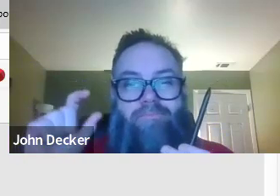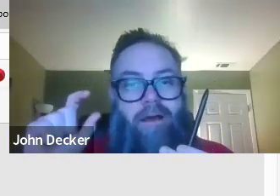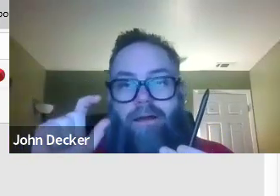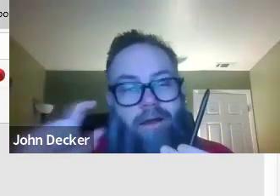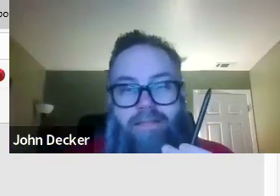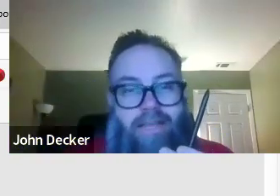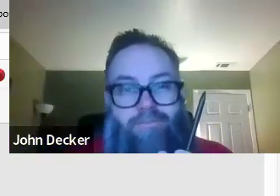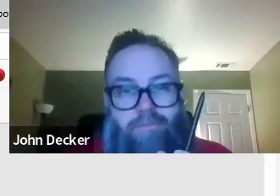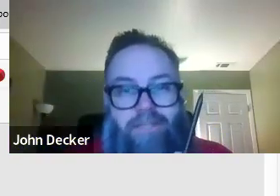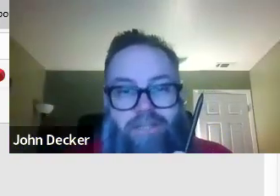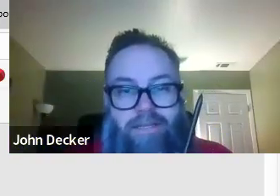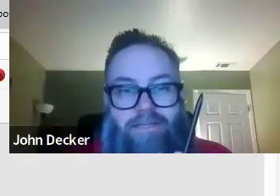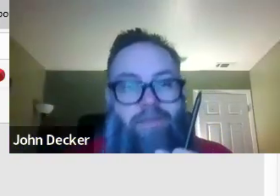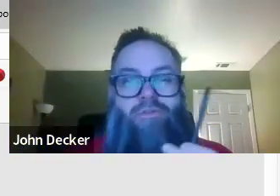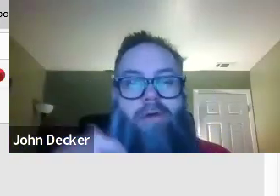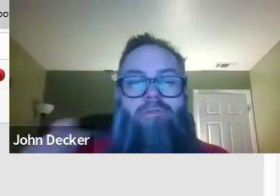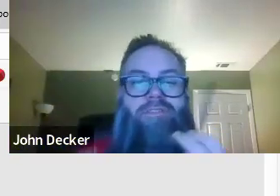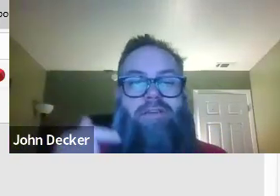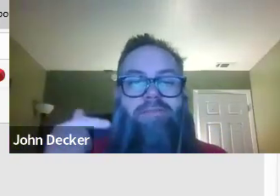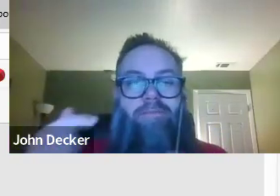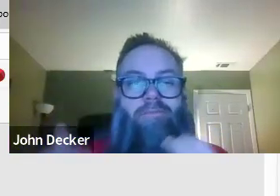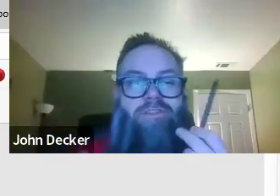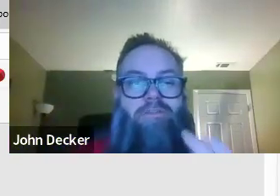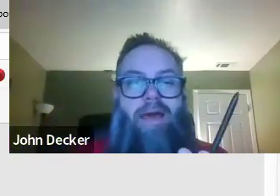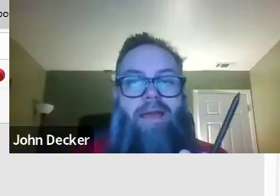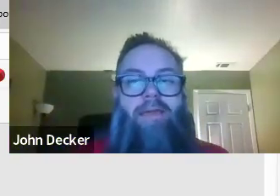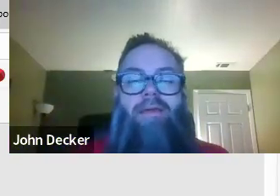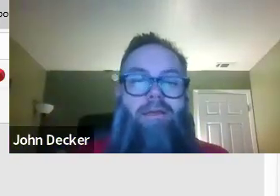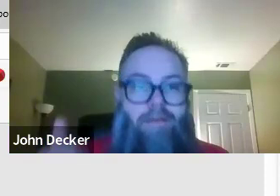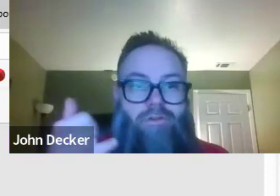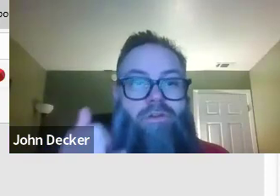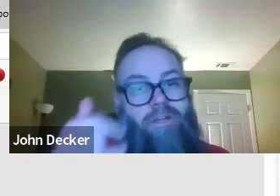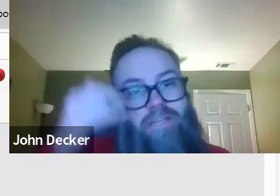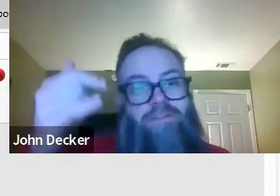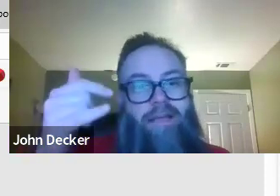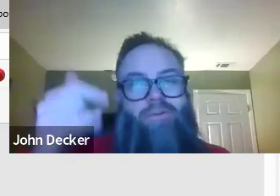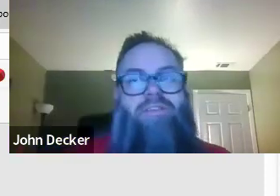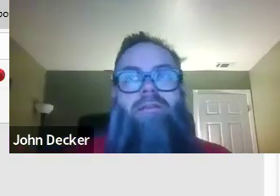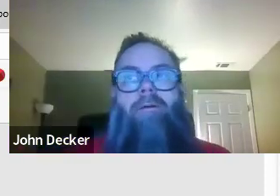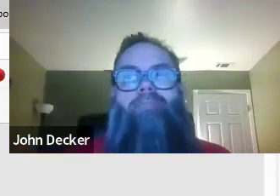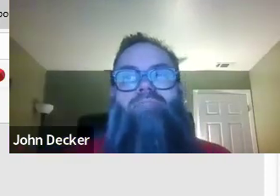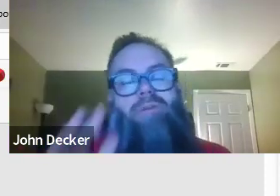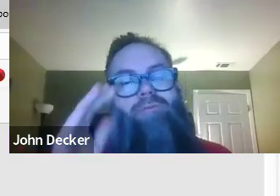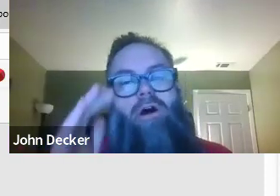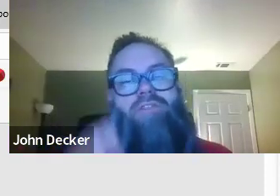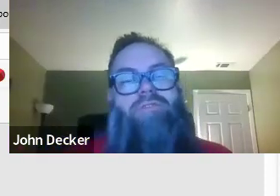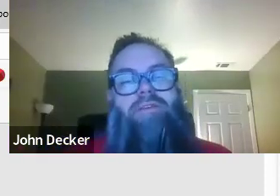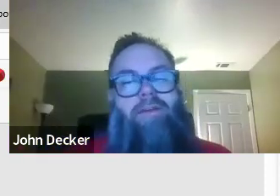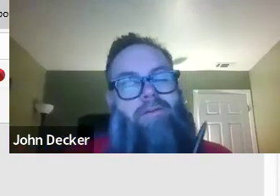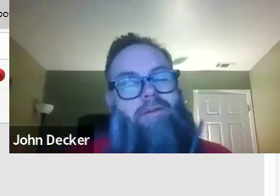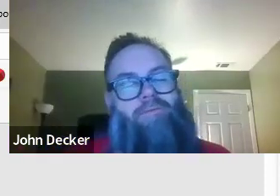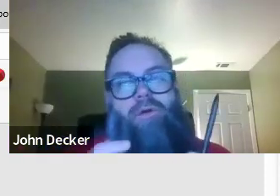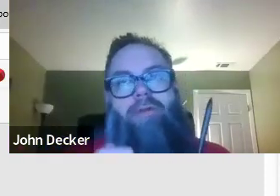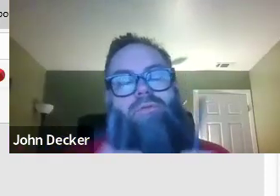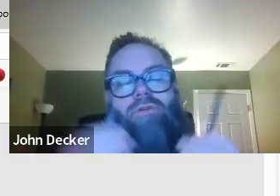boss's contact information is. And if you haven't received information back, you can reach out to that person. But for